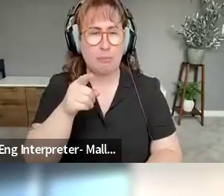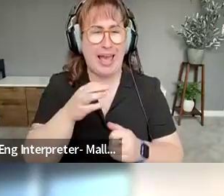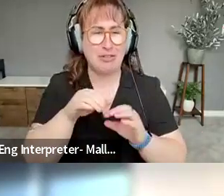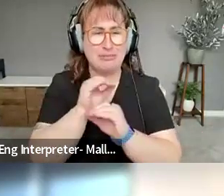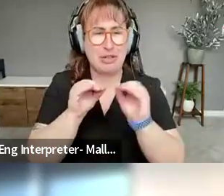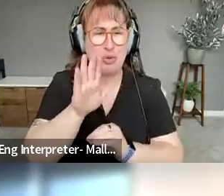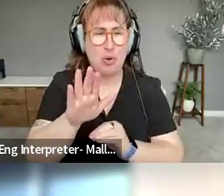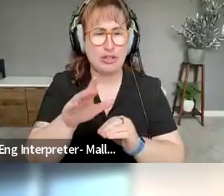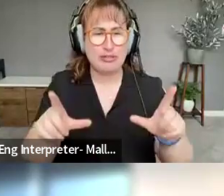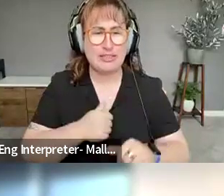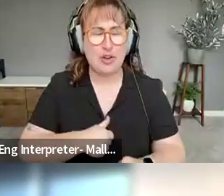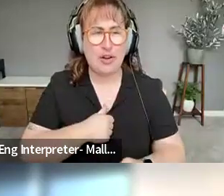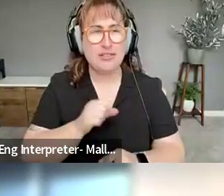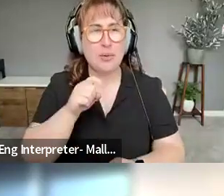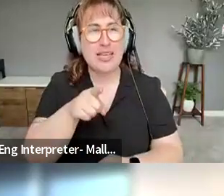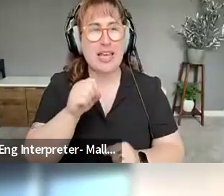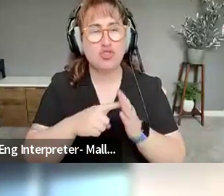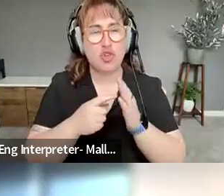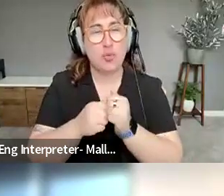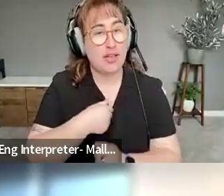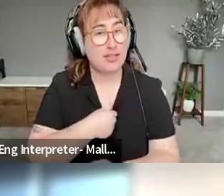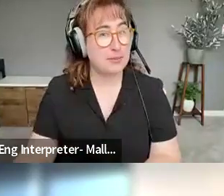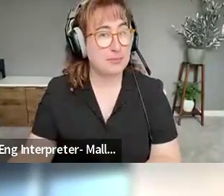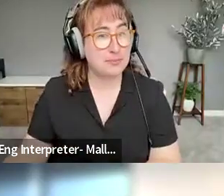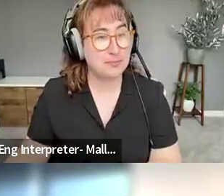readjust your spotlights, but so that he can start that for us. Thank you.